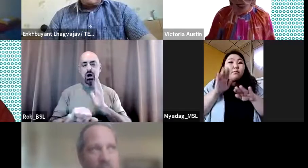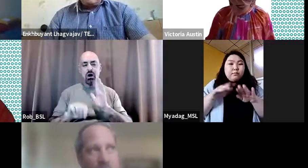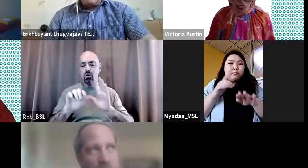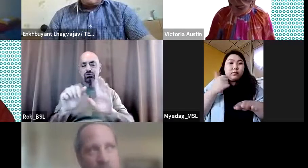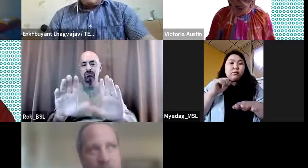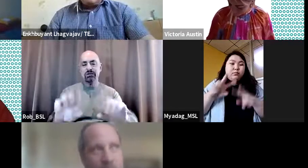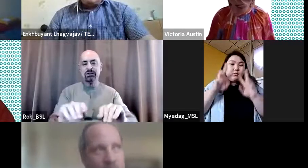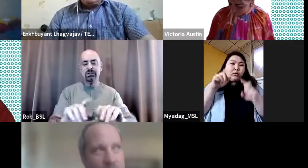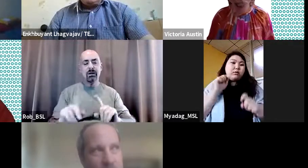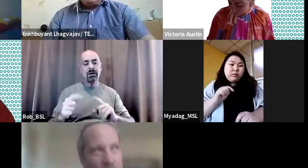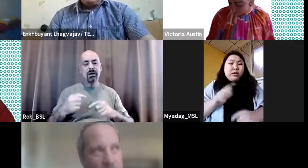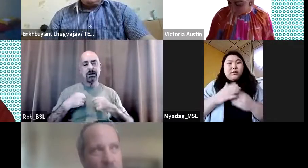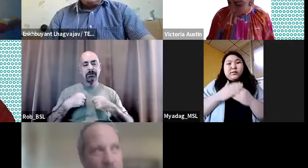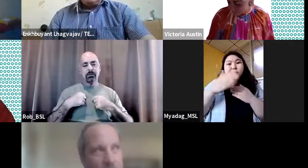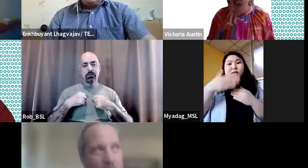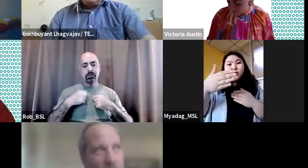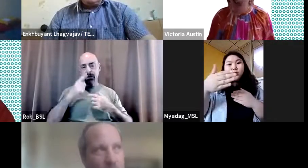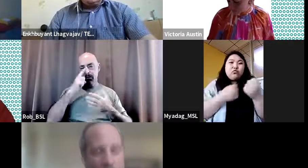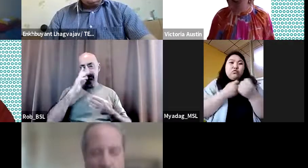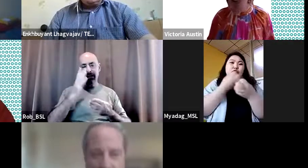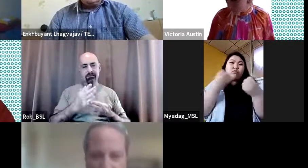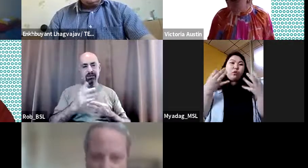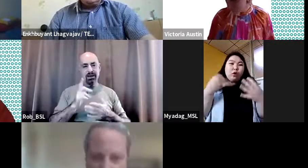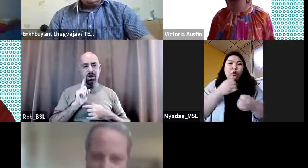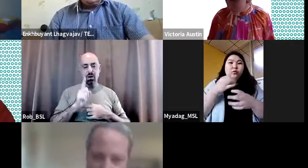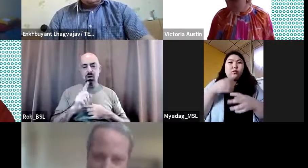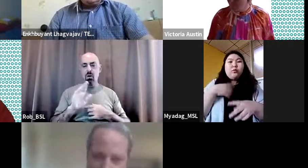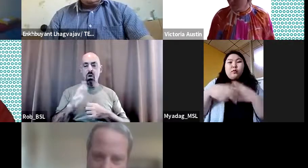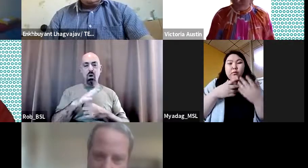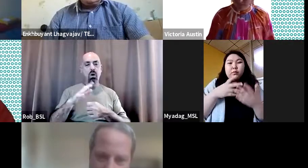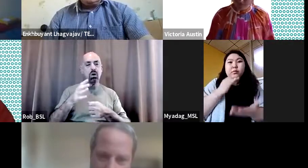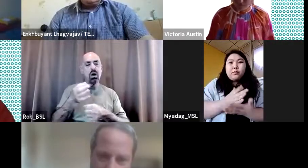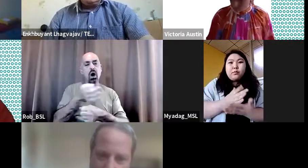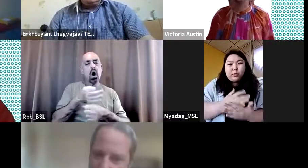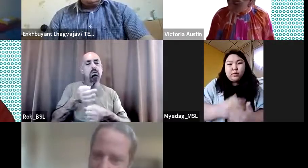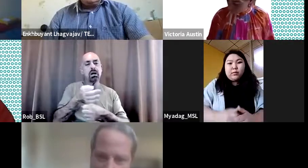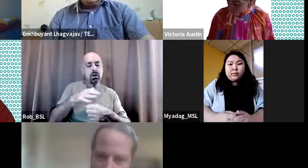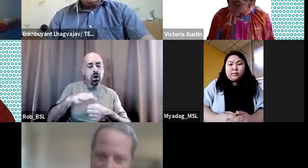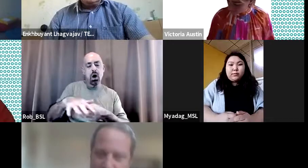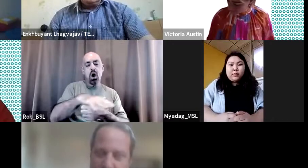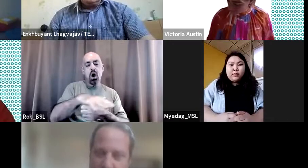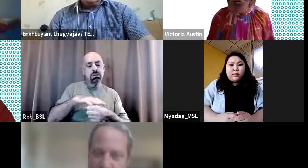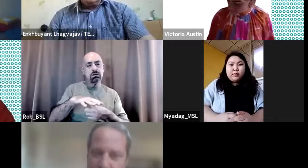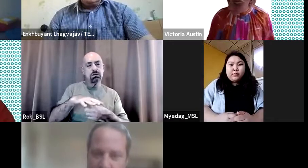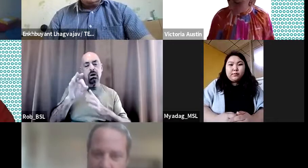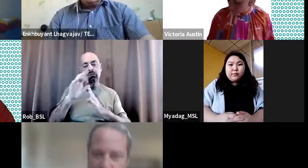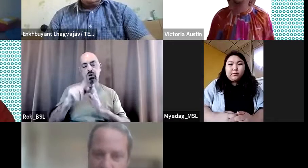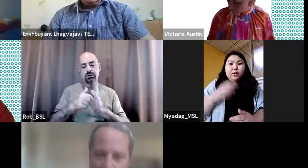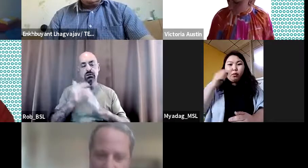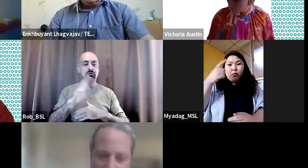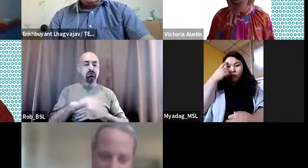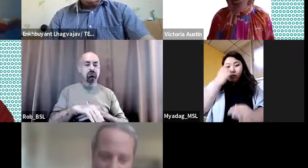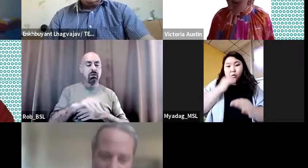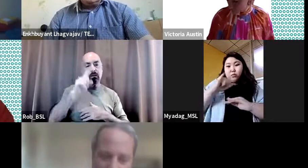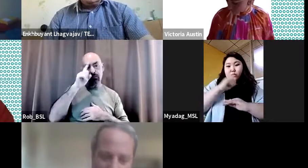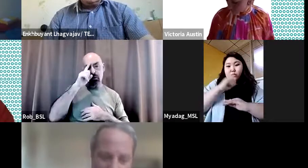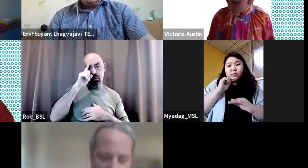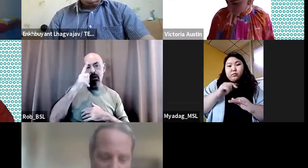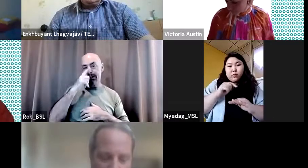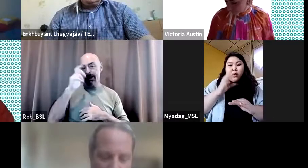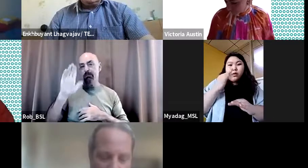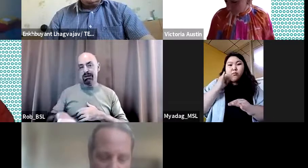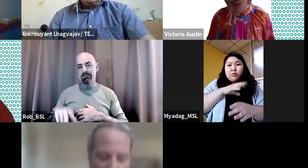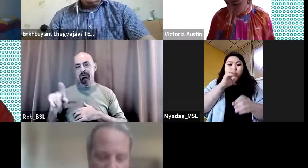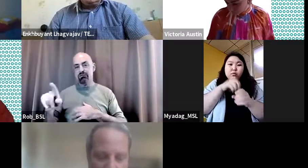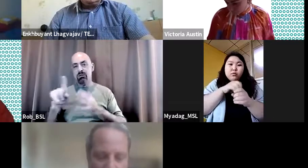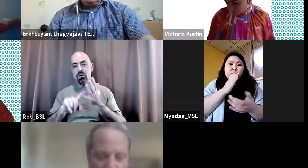believe that all the urban projects in Mongolia can benefit from it. As you might